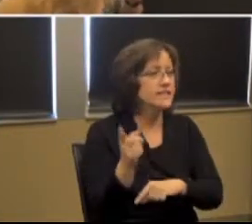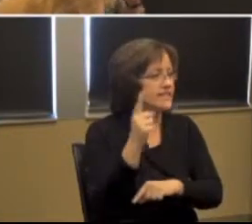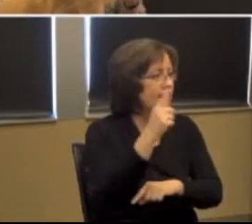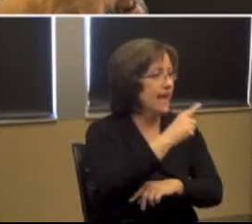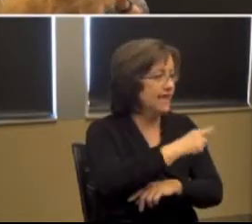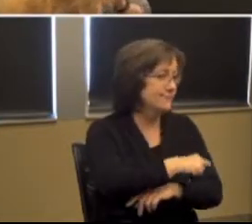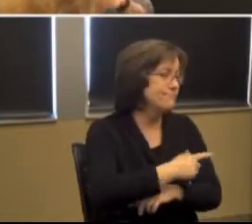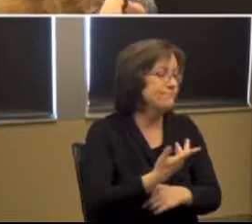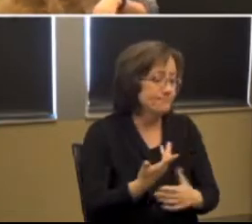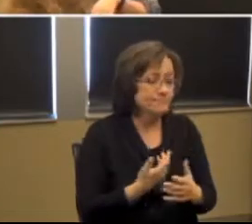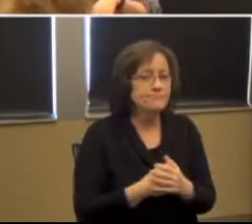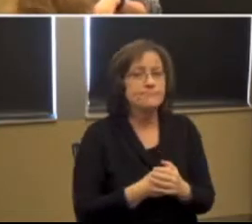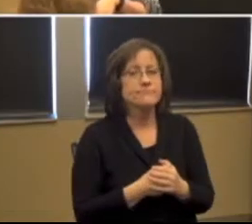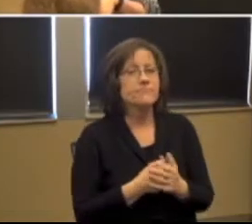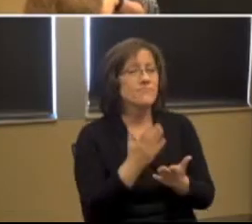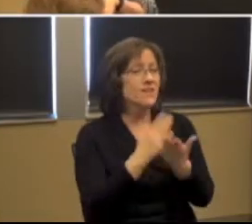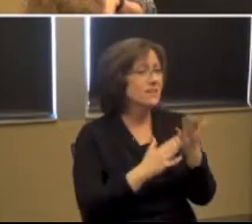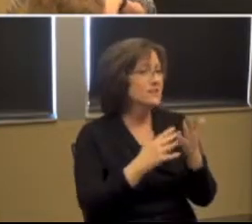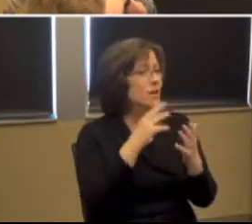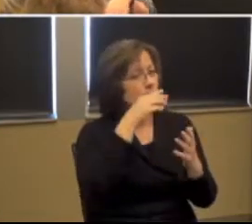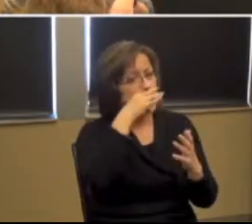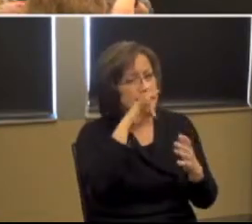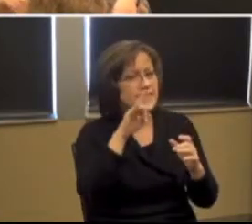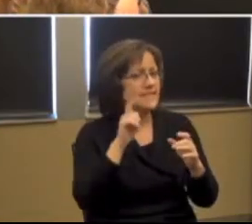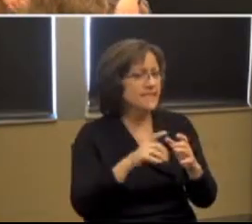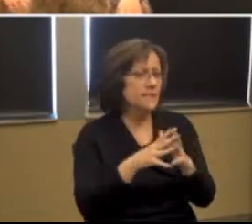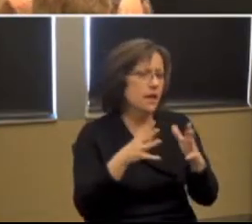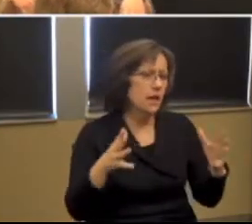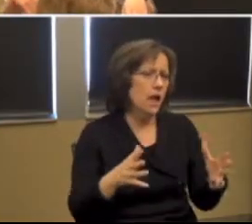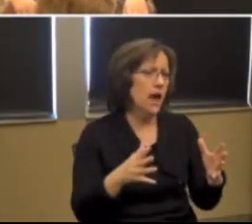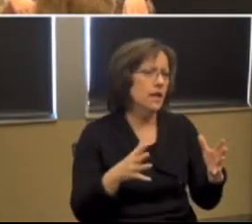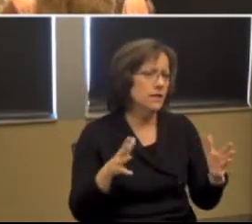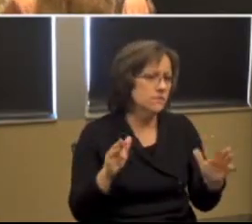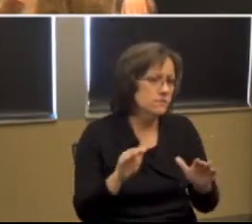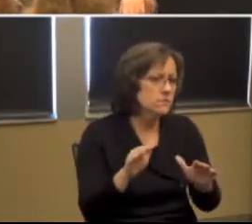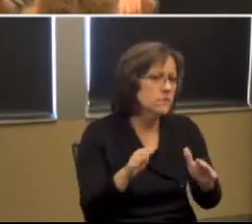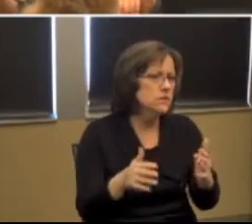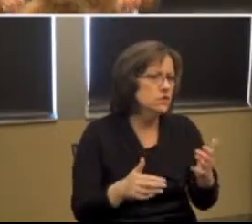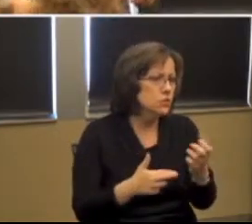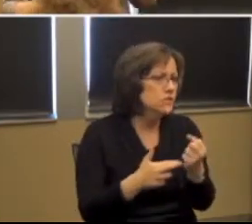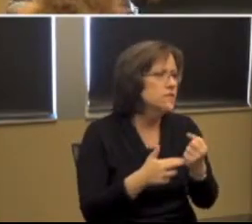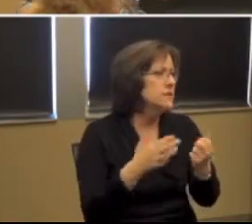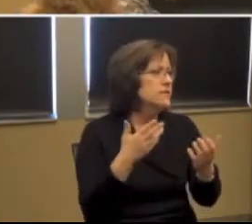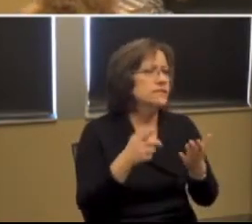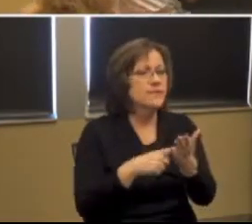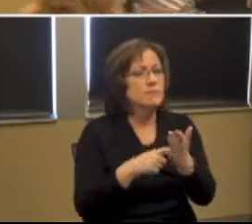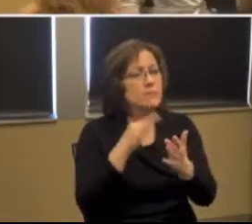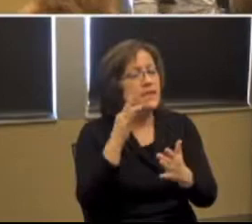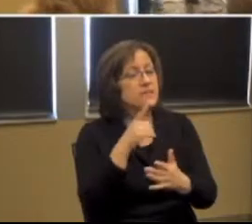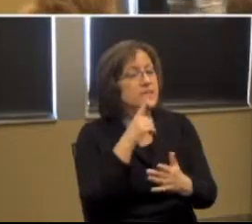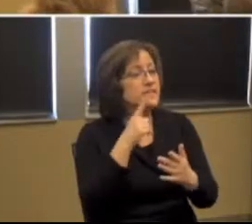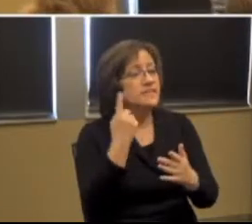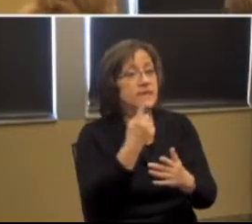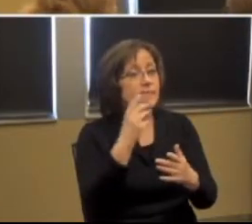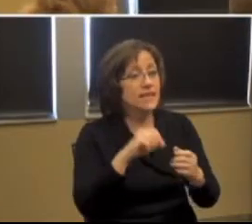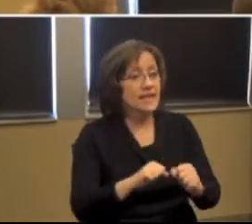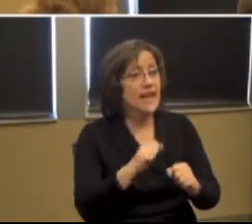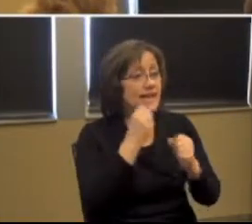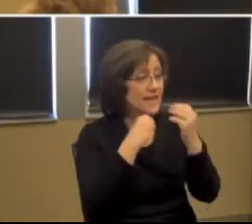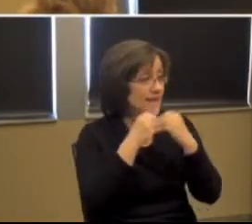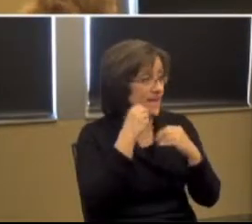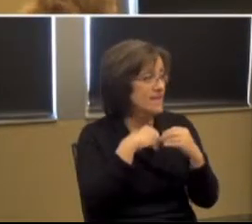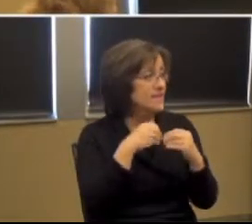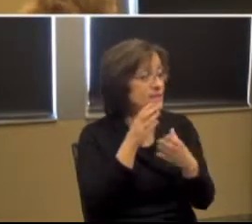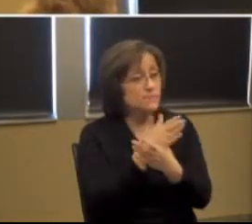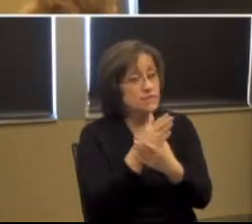For some kids who need high levels of reinforcement, we'll also put some type of, if it's an edible reinforcer, can you go back to the page before? In